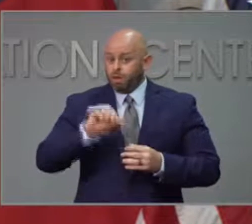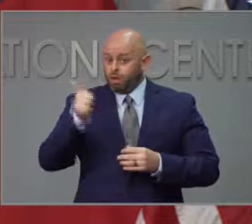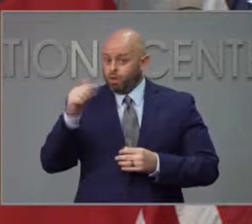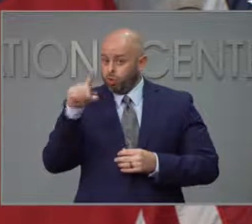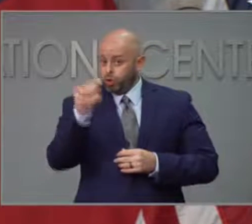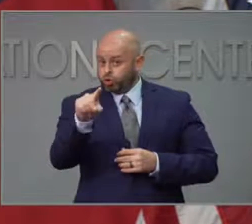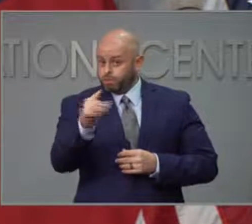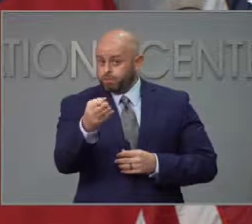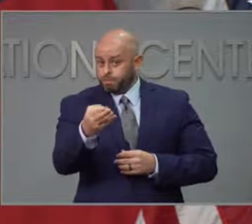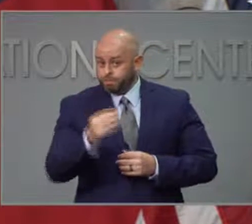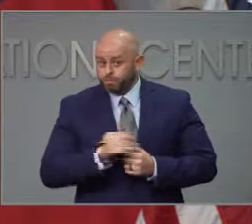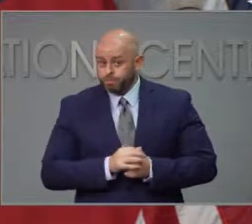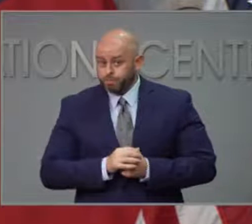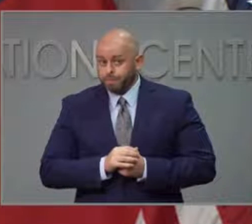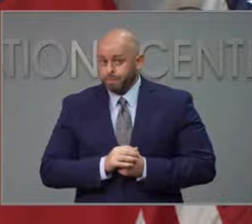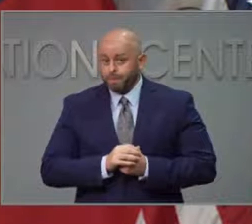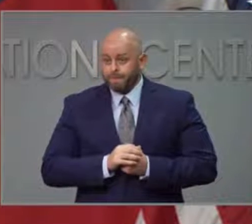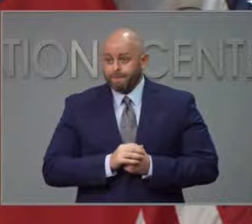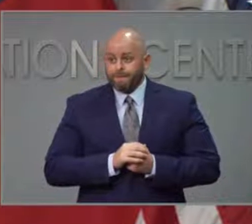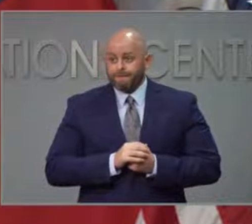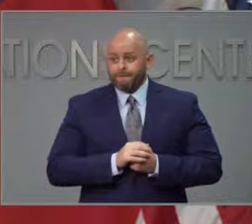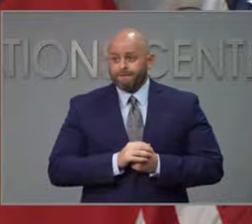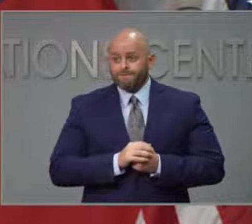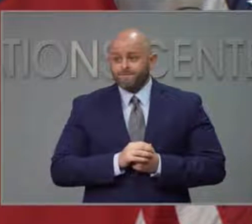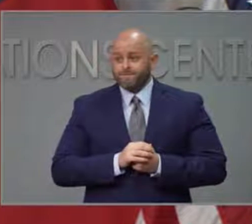Question? Is there another question?